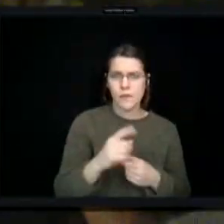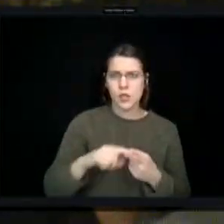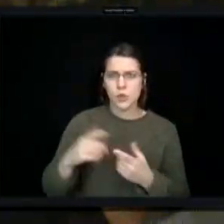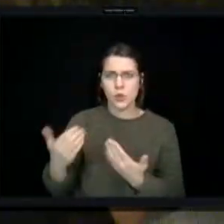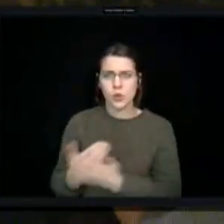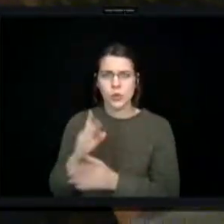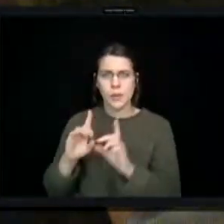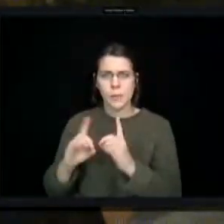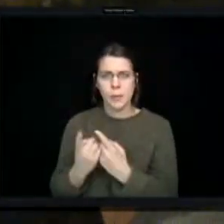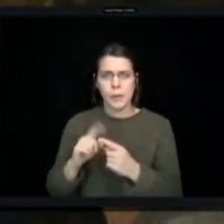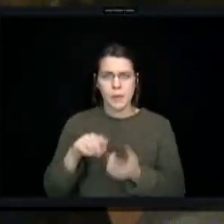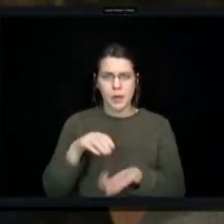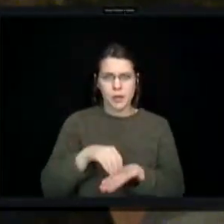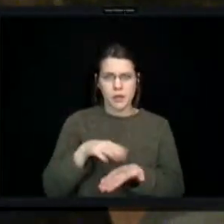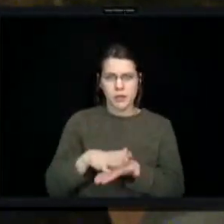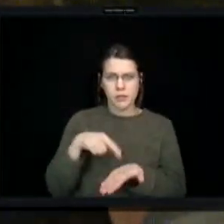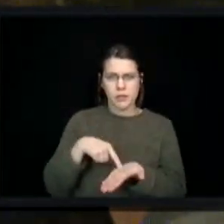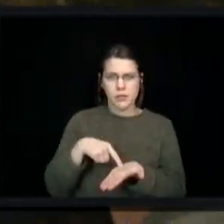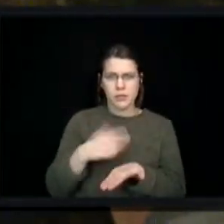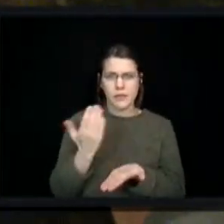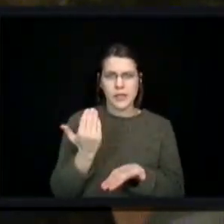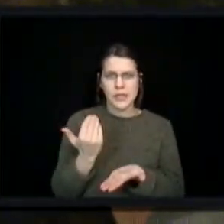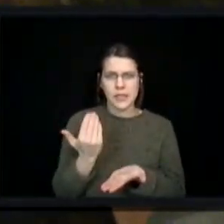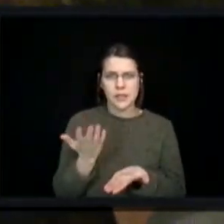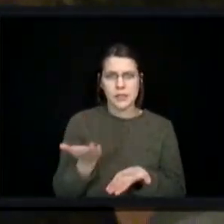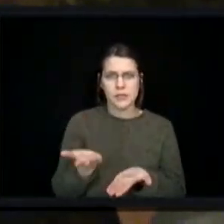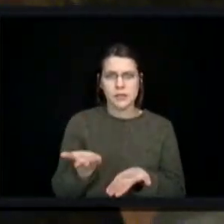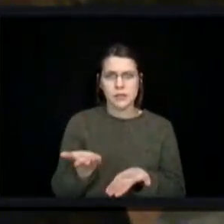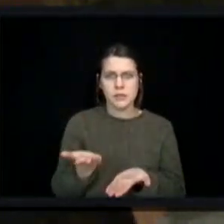still getting some information?